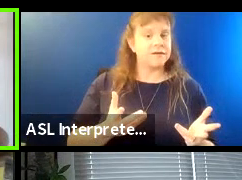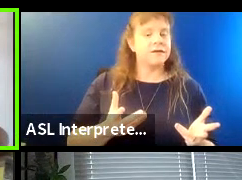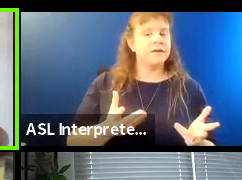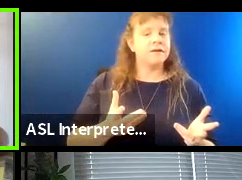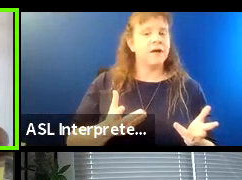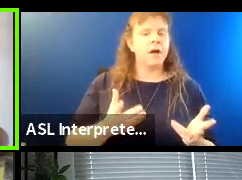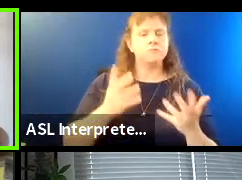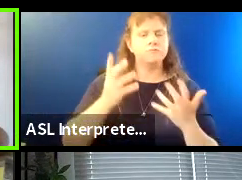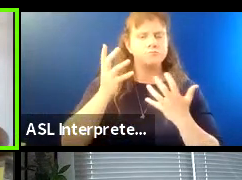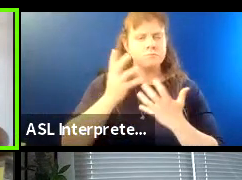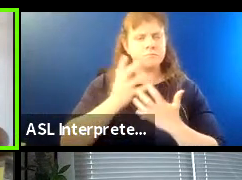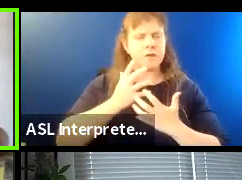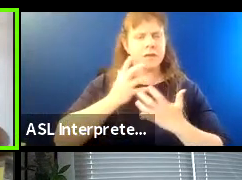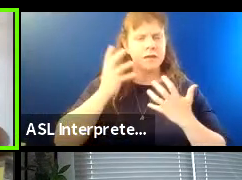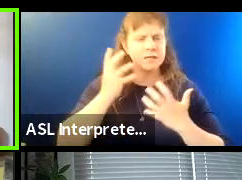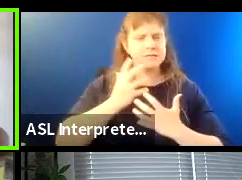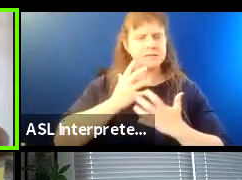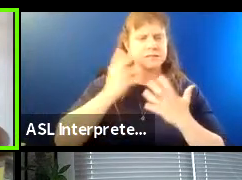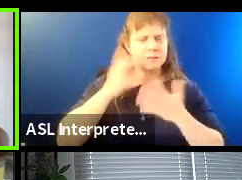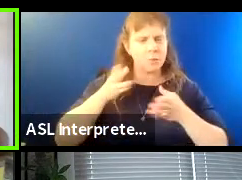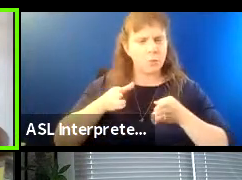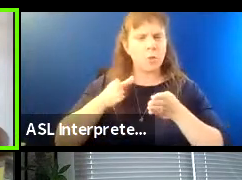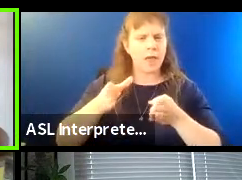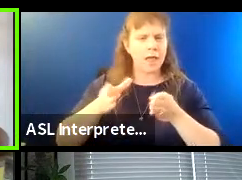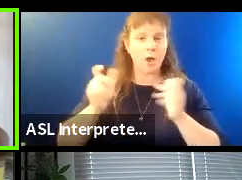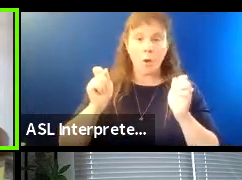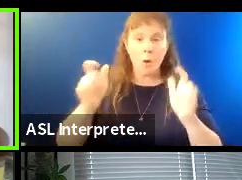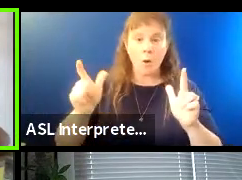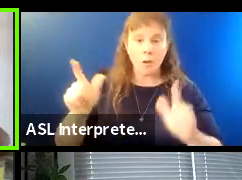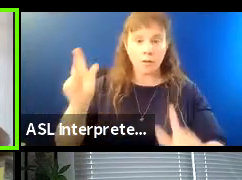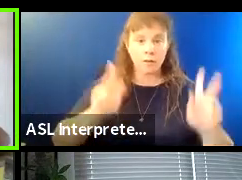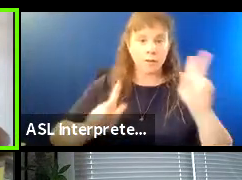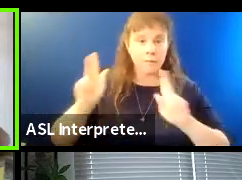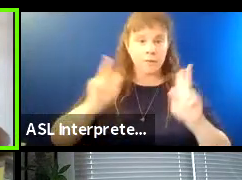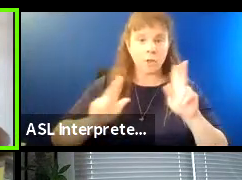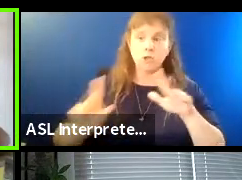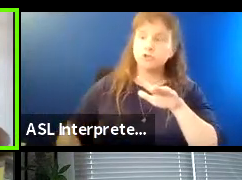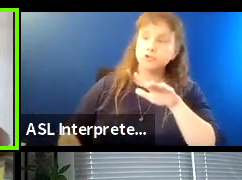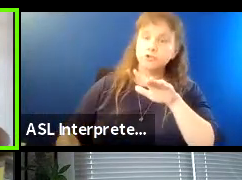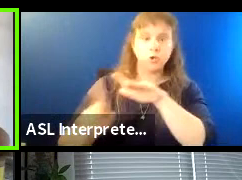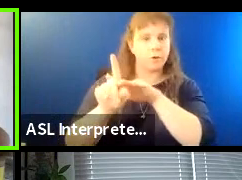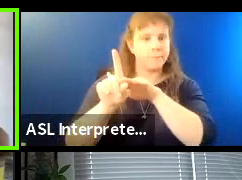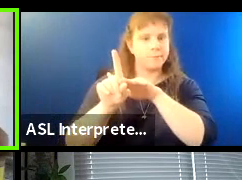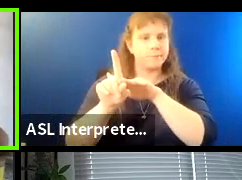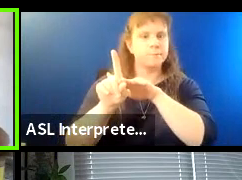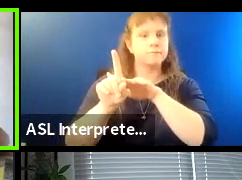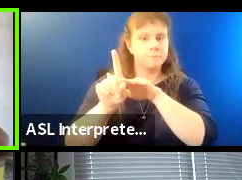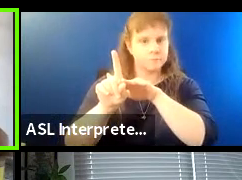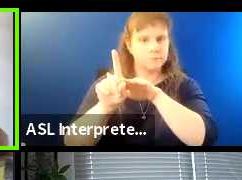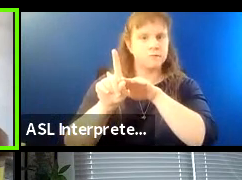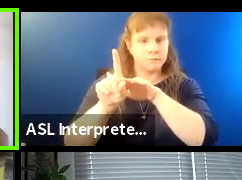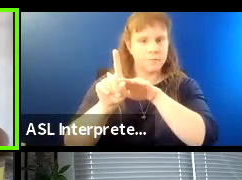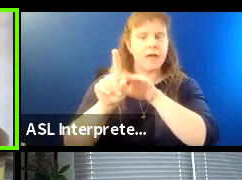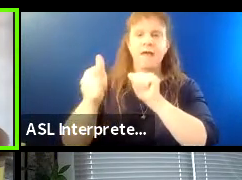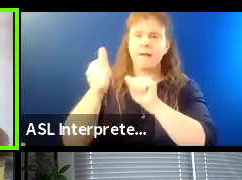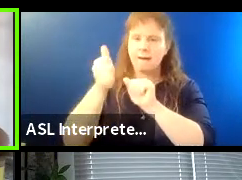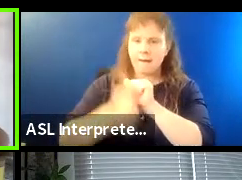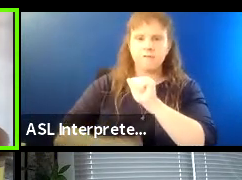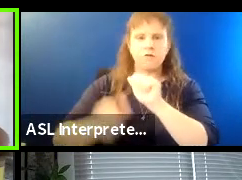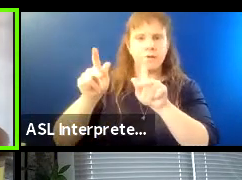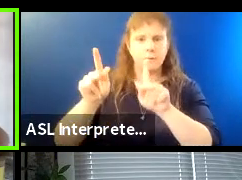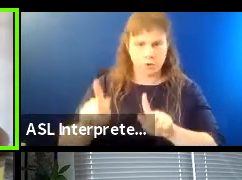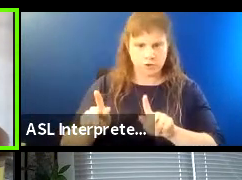way in which everyone showed up. And everyone